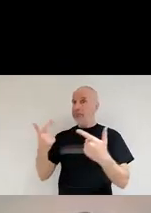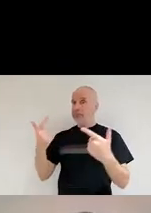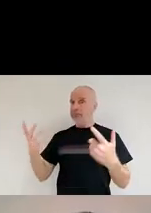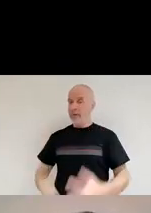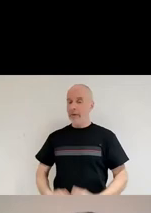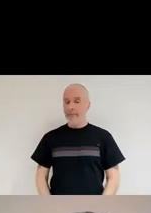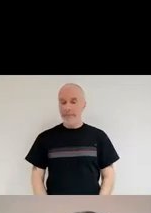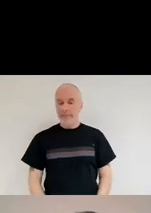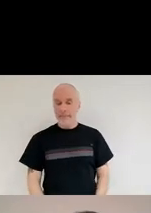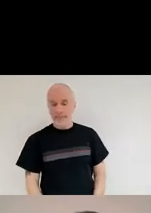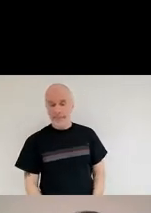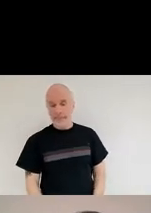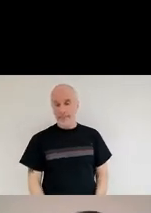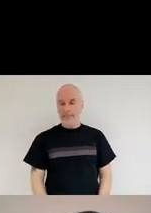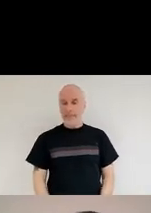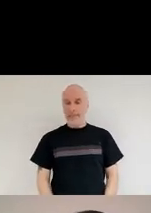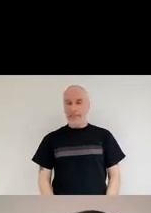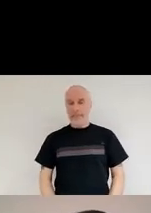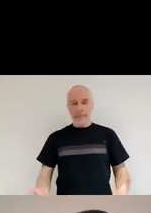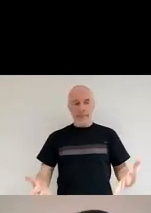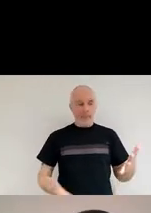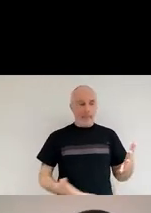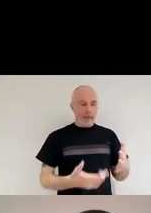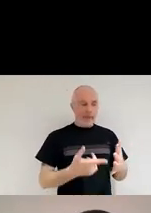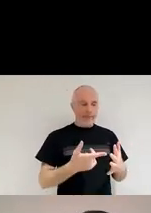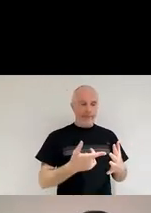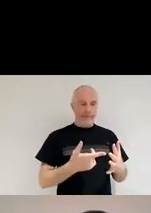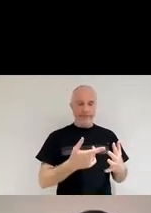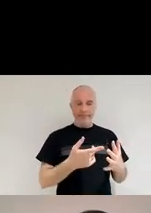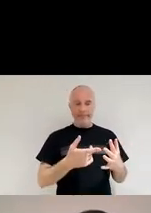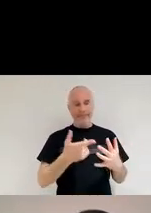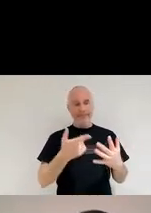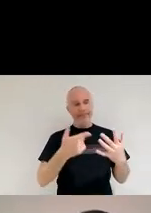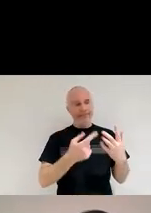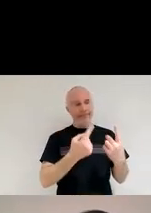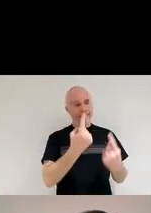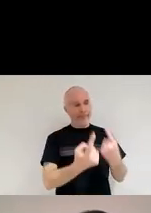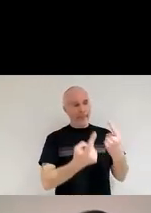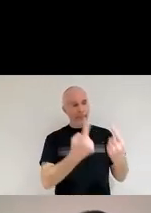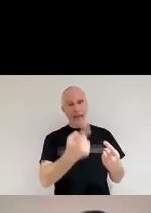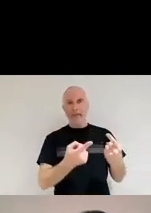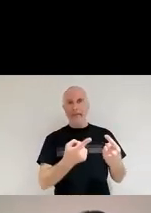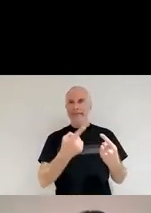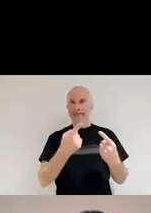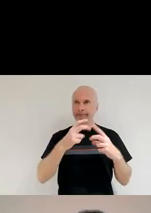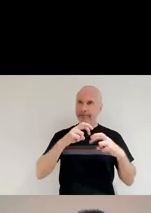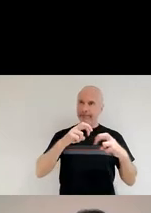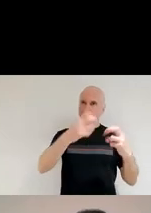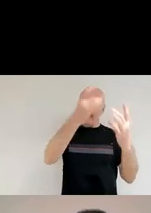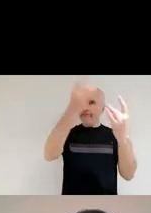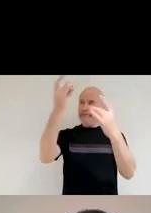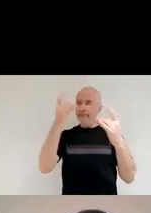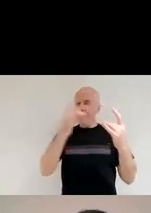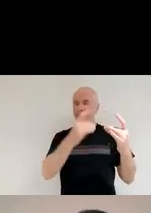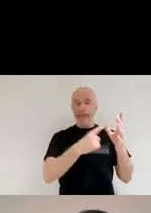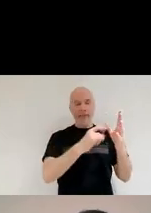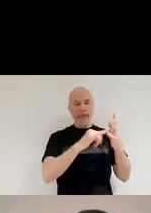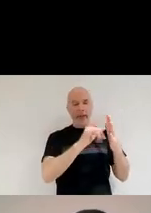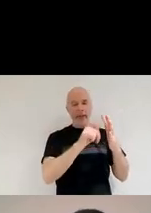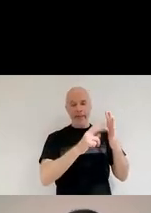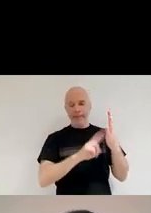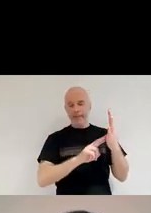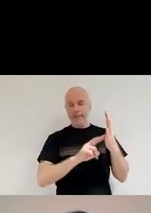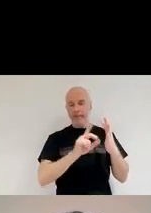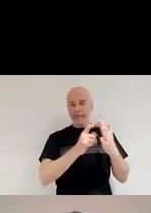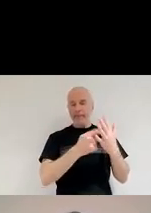all the astronomers really, really, really excited. We're like, okay, so we can form dust inside the